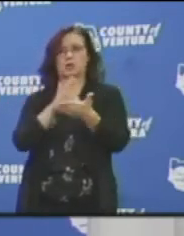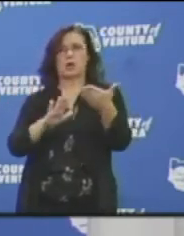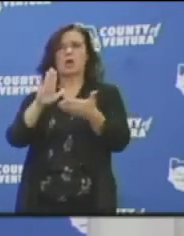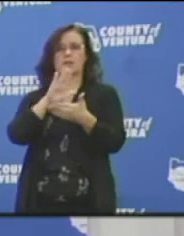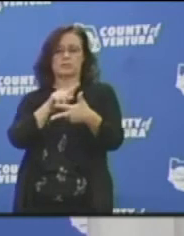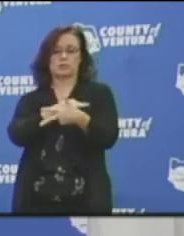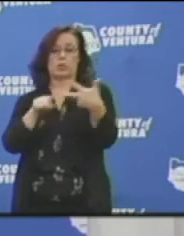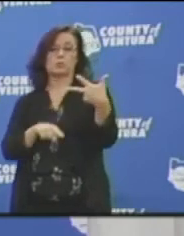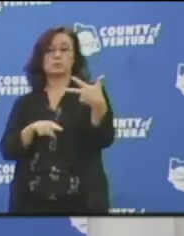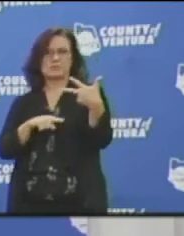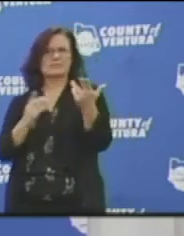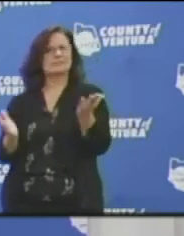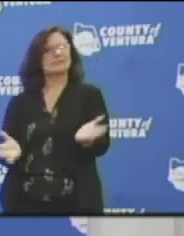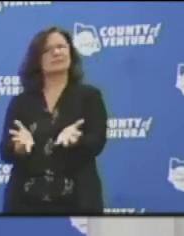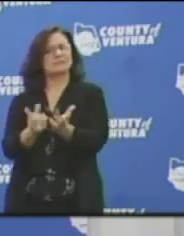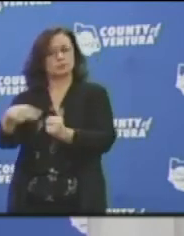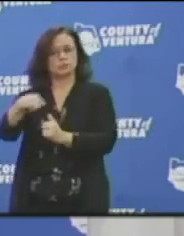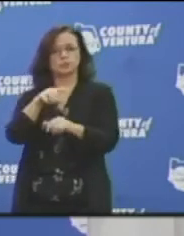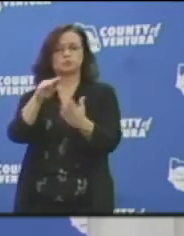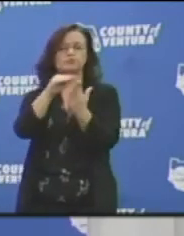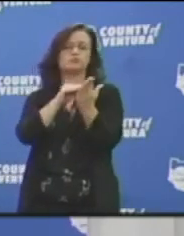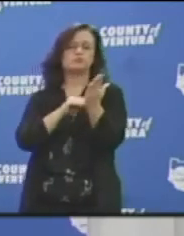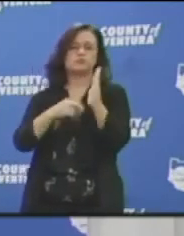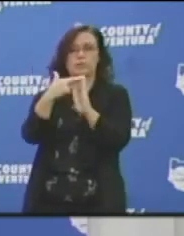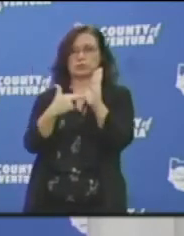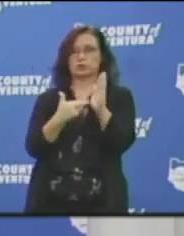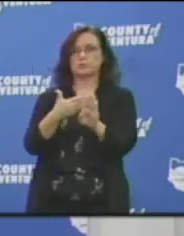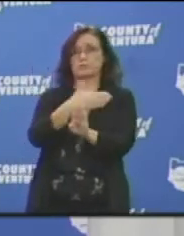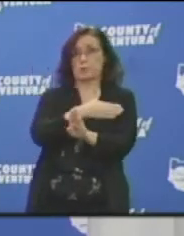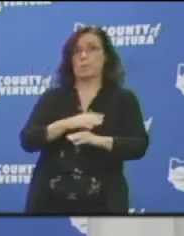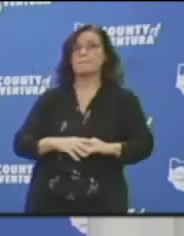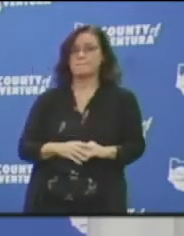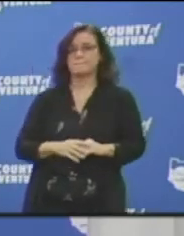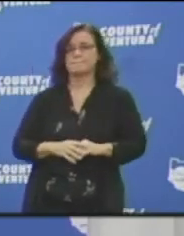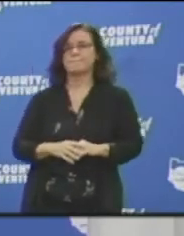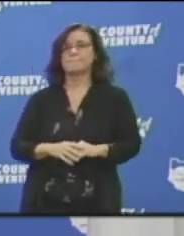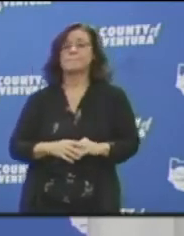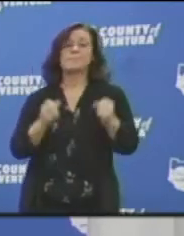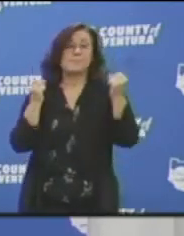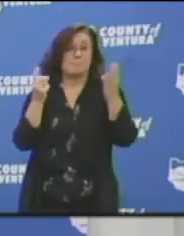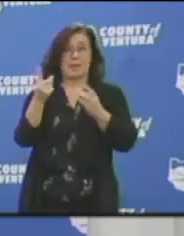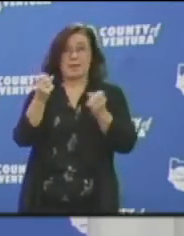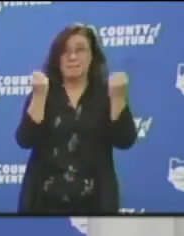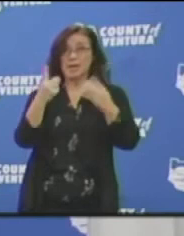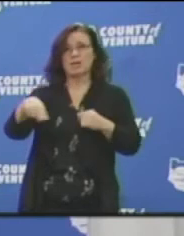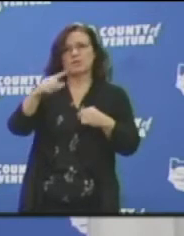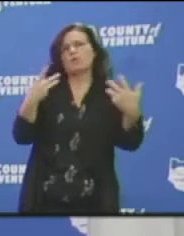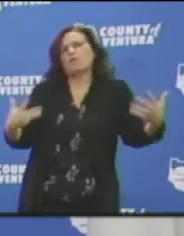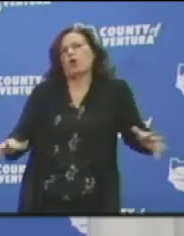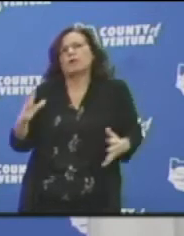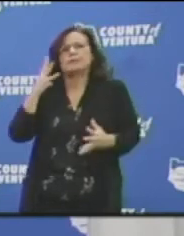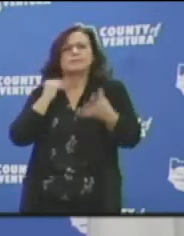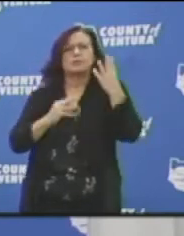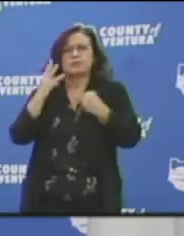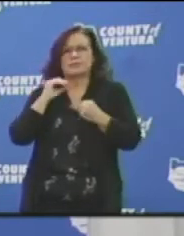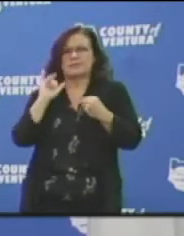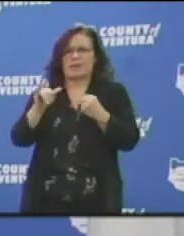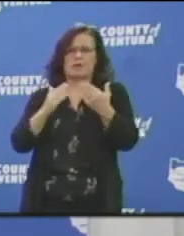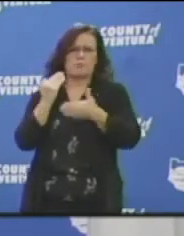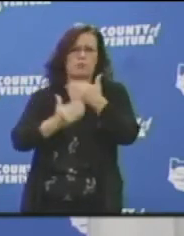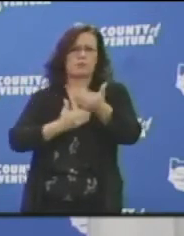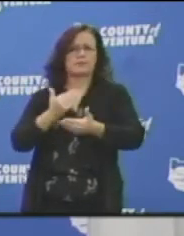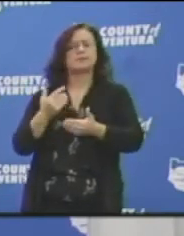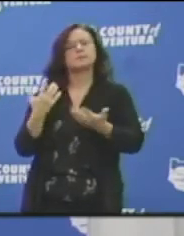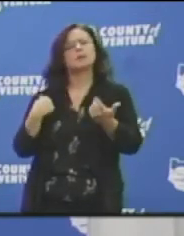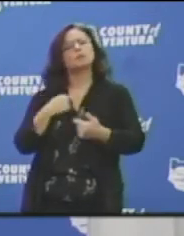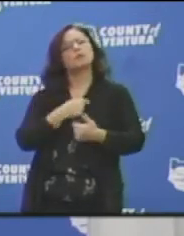College locations. Many of you have already pre-registered and gone through that process. We just remind